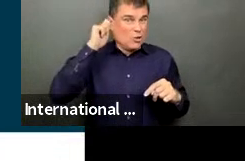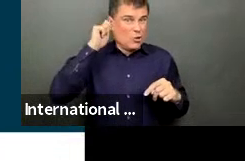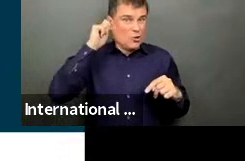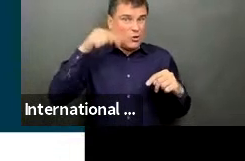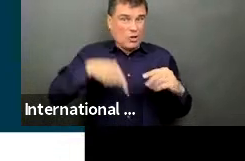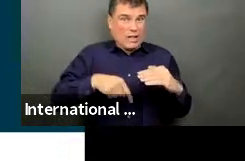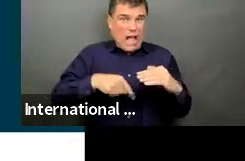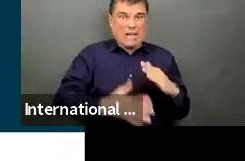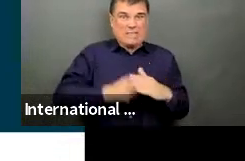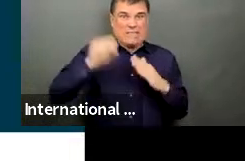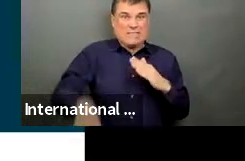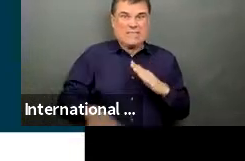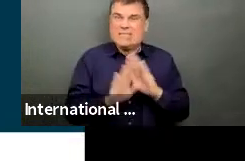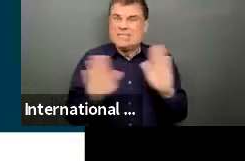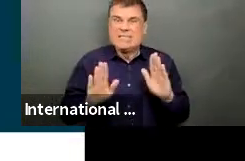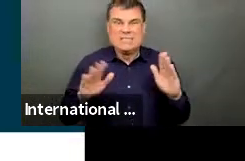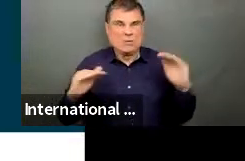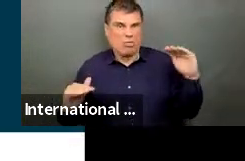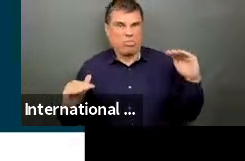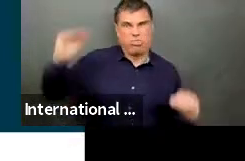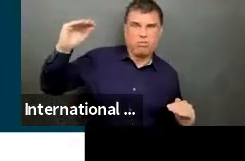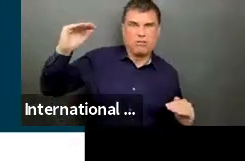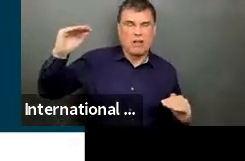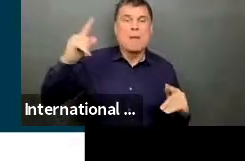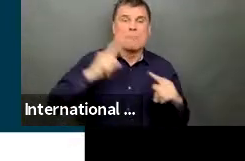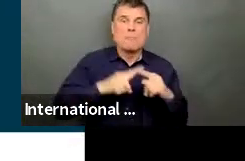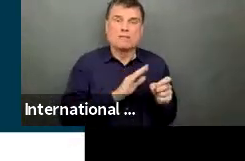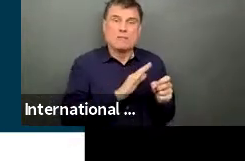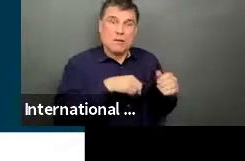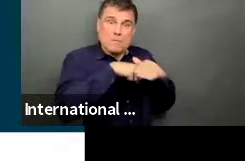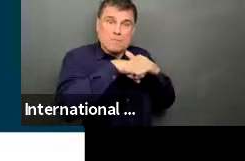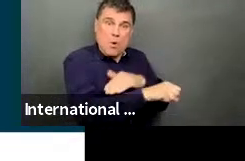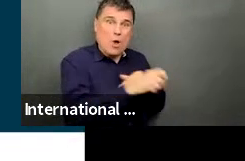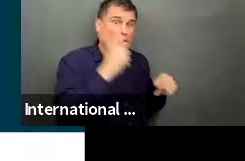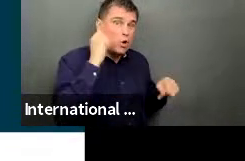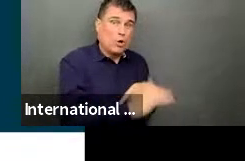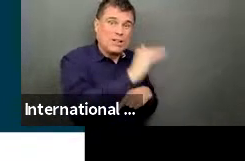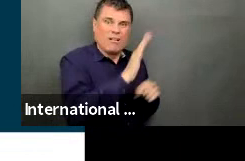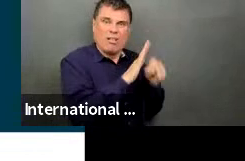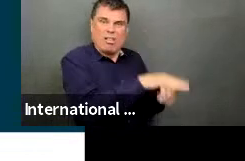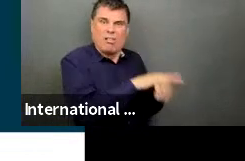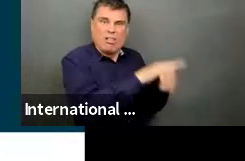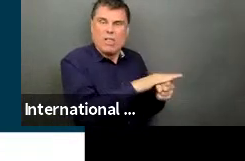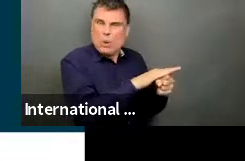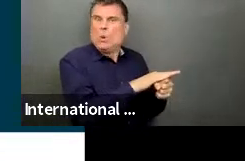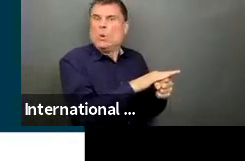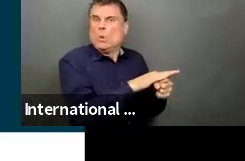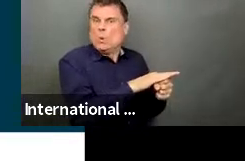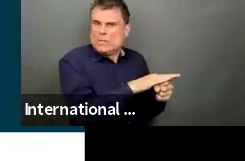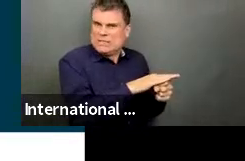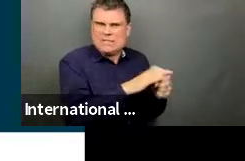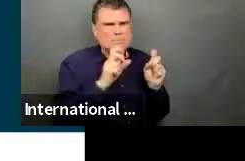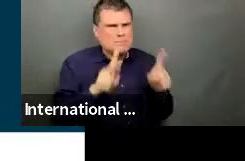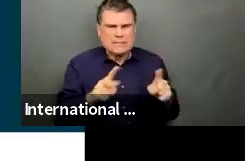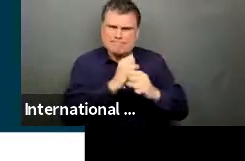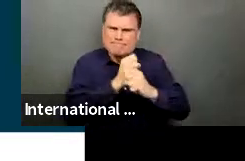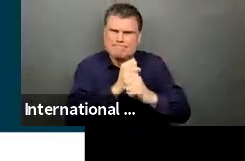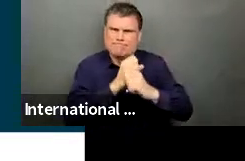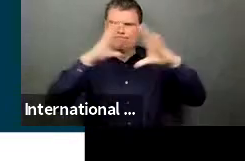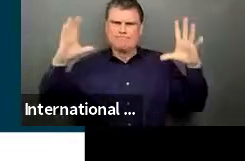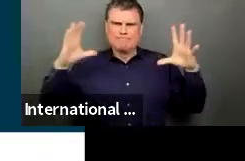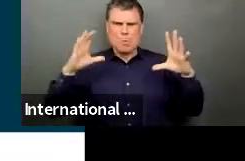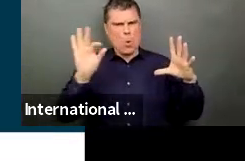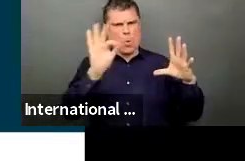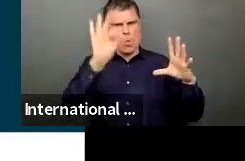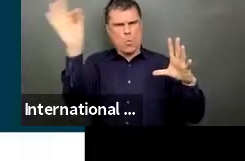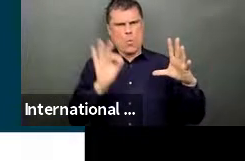that we devote more efforts to understanding both the persistence of some preference in several countries or regions,